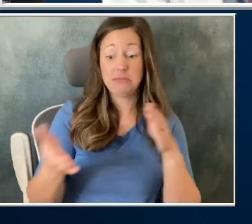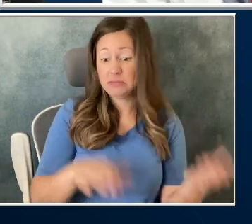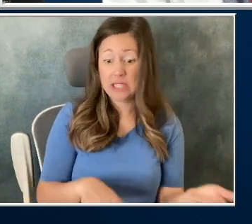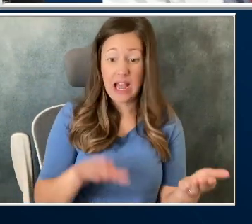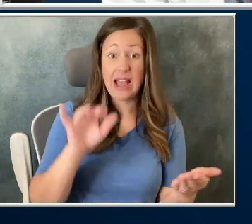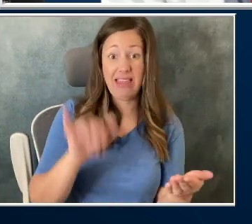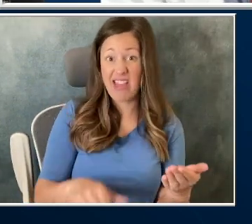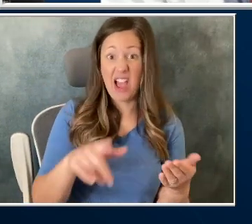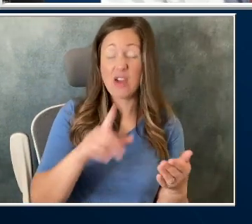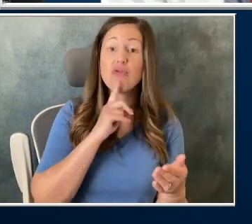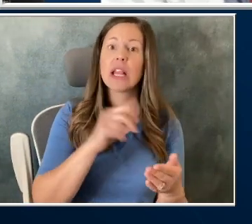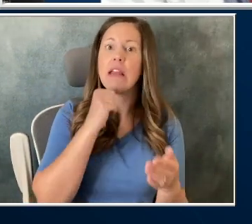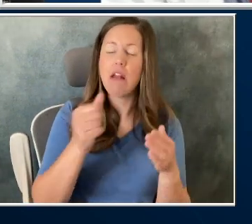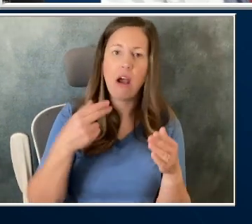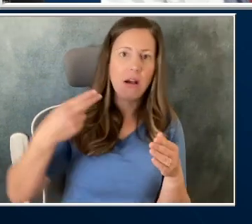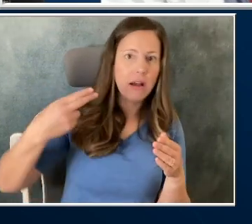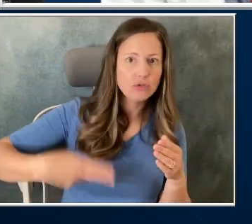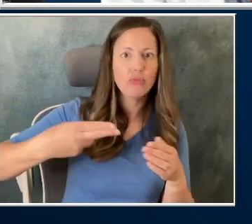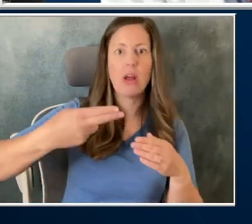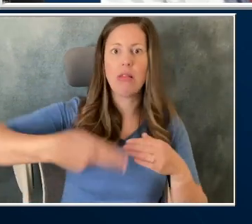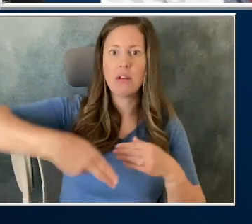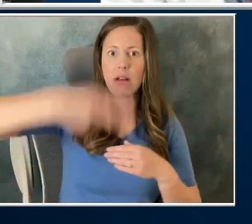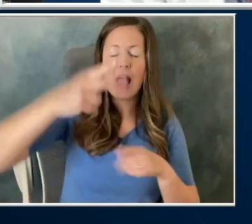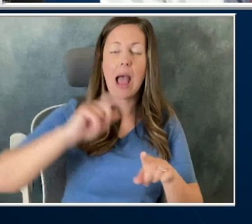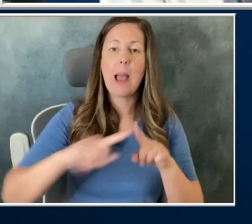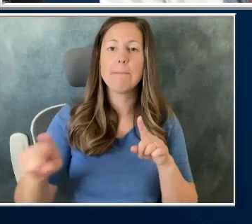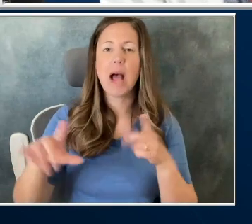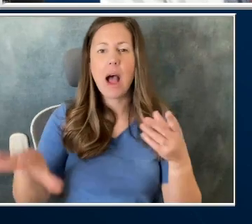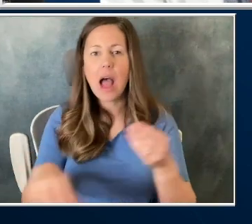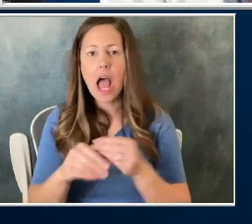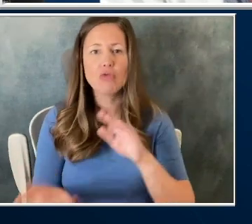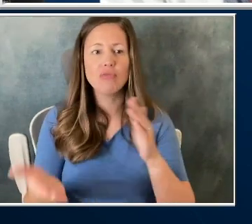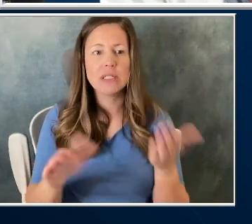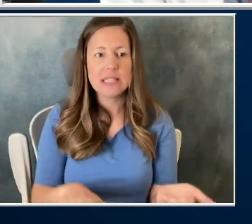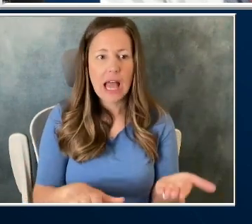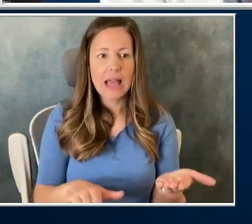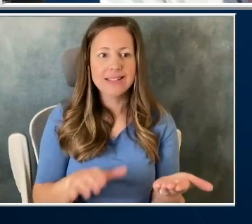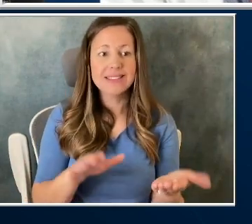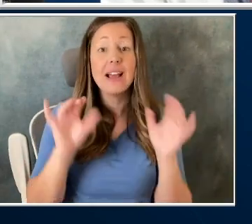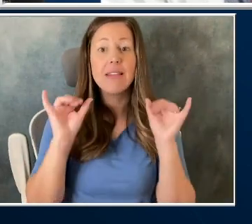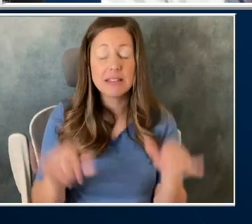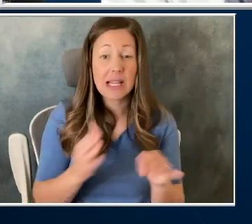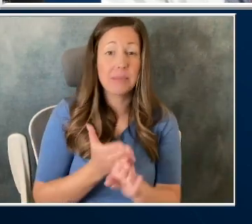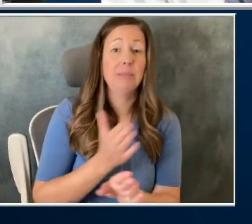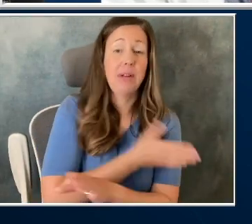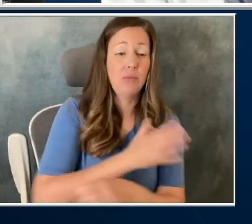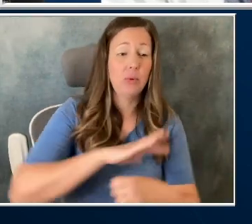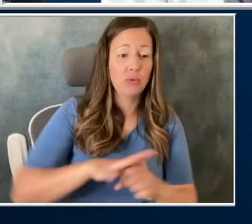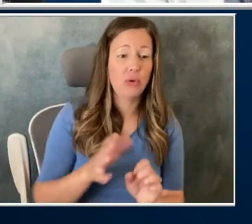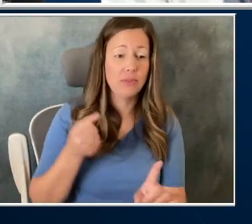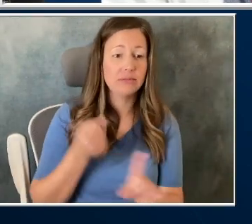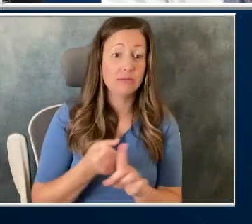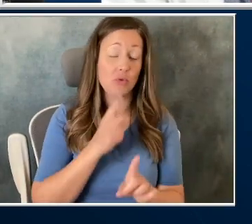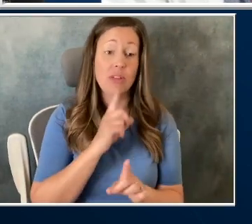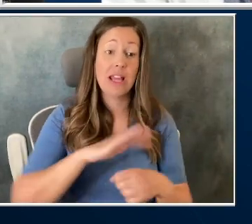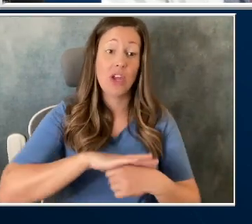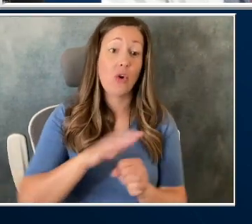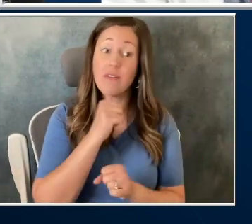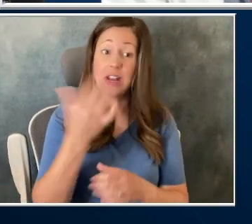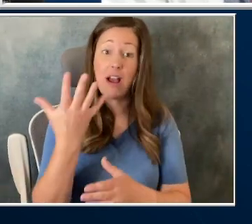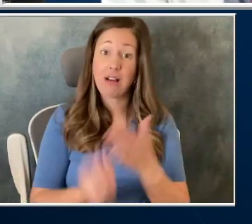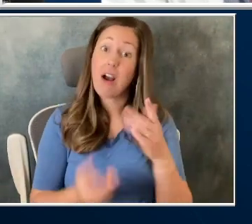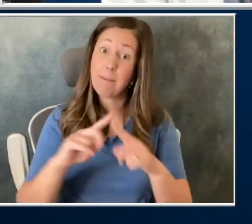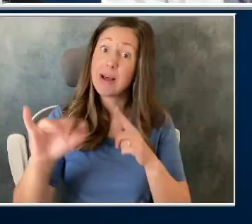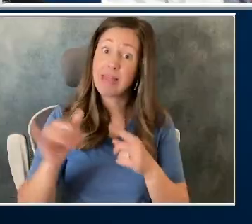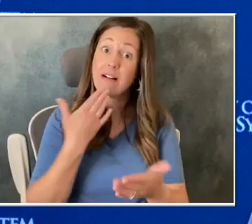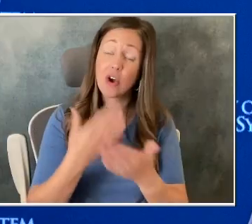historically high. Excess deaths have reached pre-pandemic levels. Yeah. Well, COVID isn't gone, but that's good news. I think